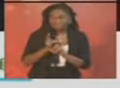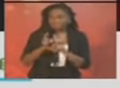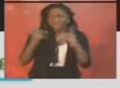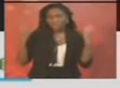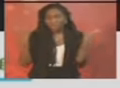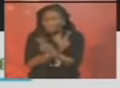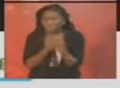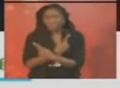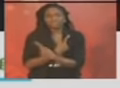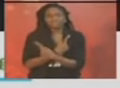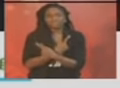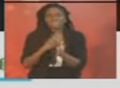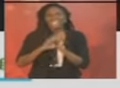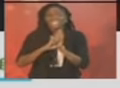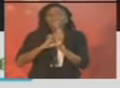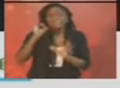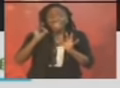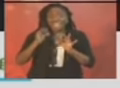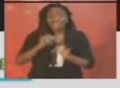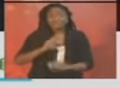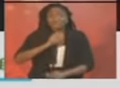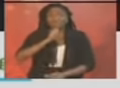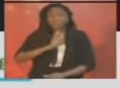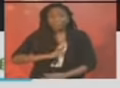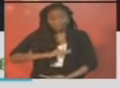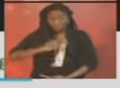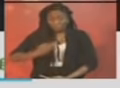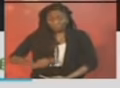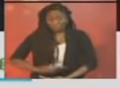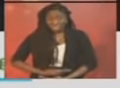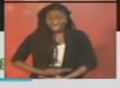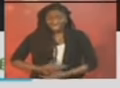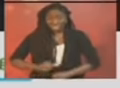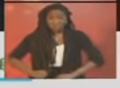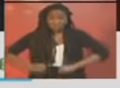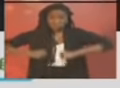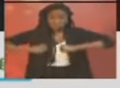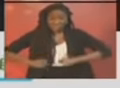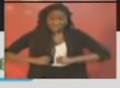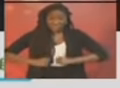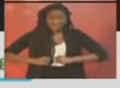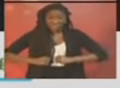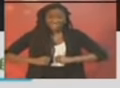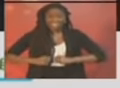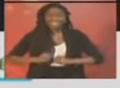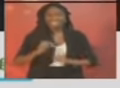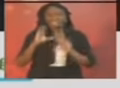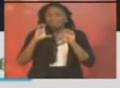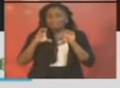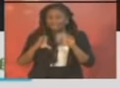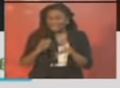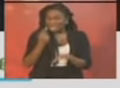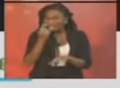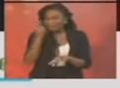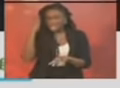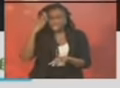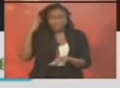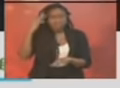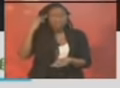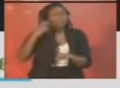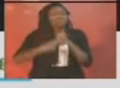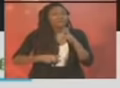those who are obese or overweight. Of course, if you have other pre-existing medical conditions, if your blood sugar is